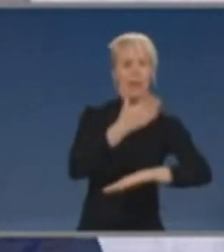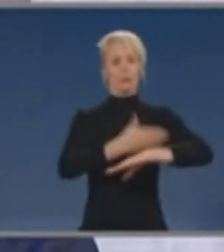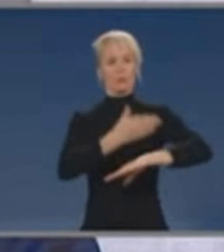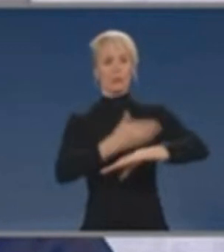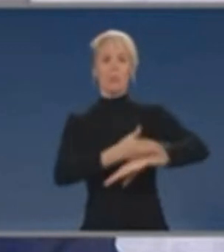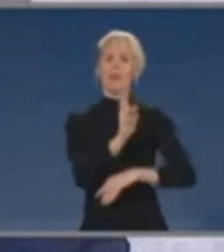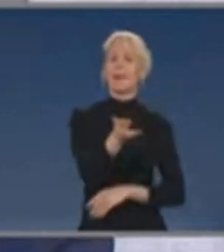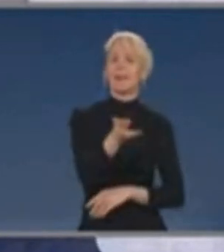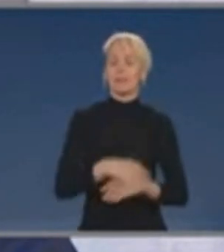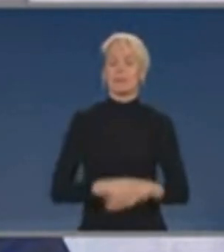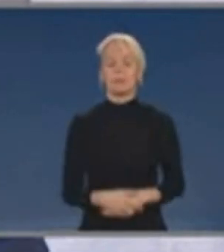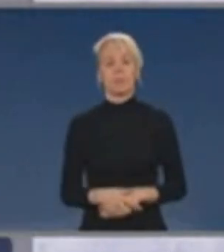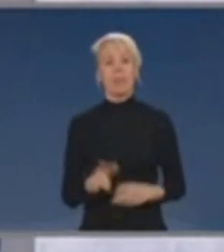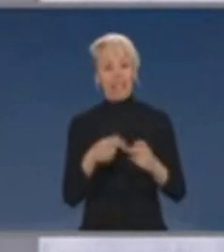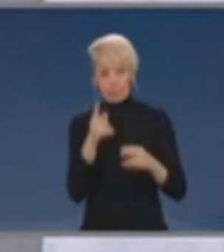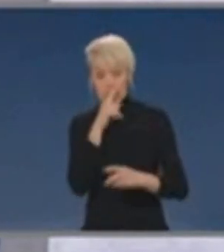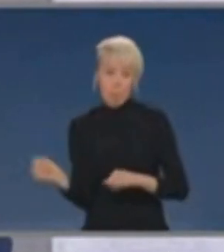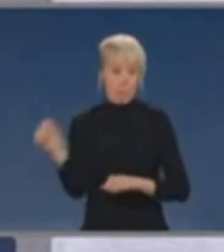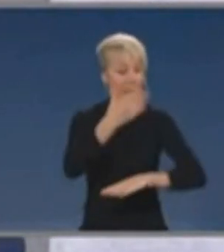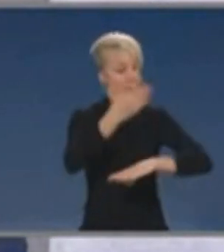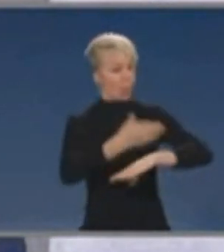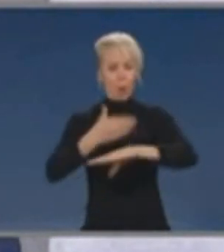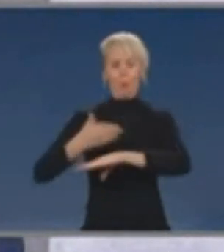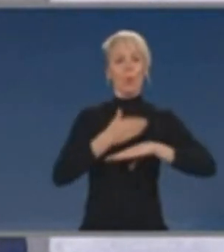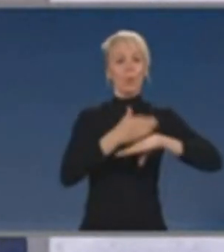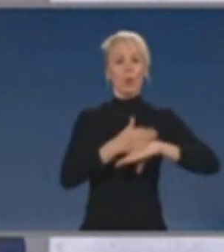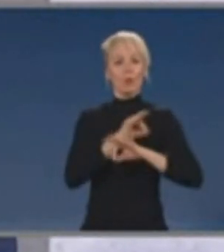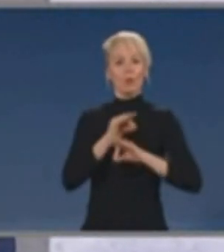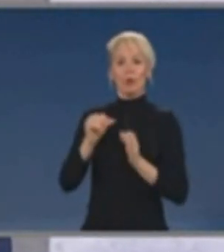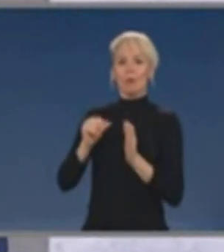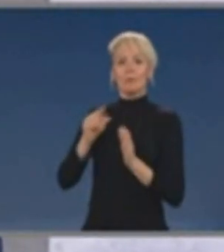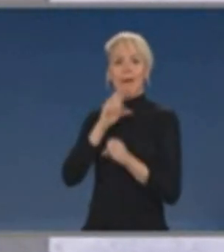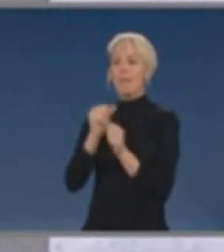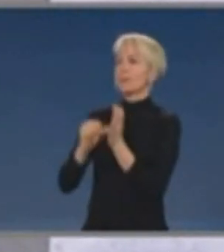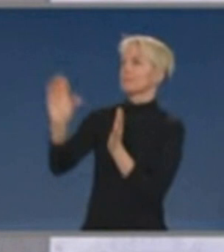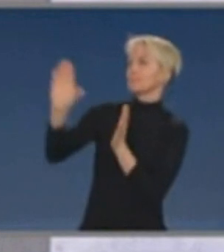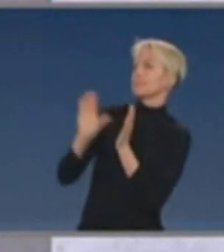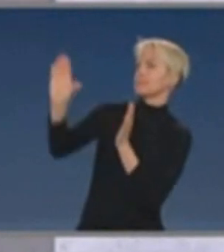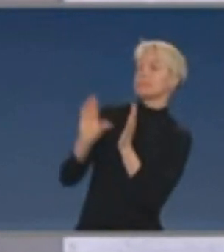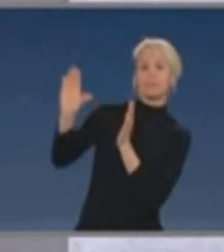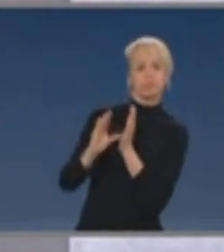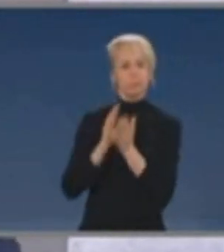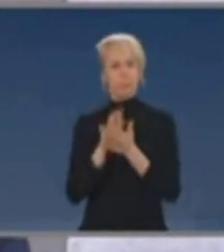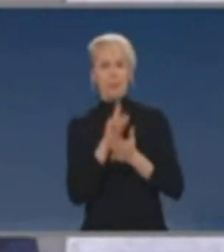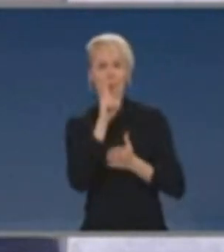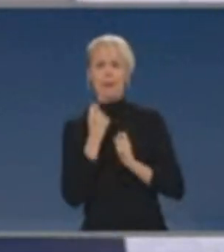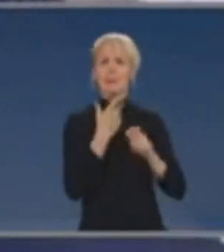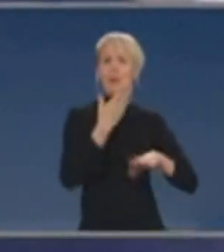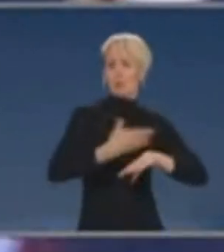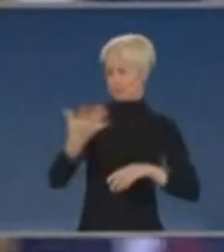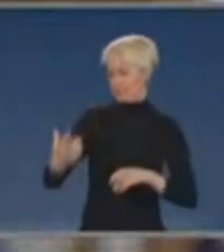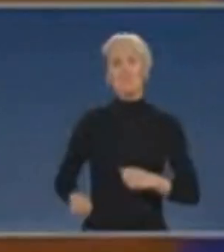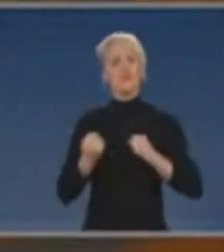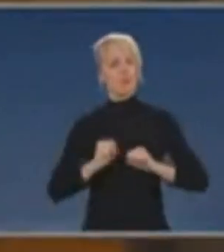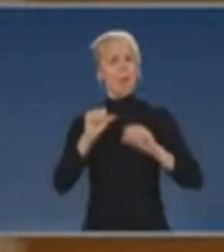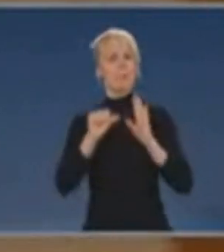you're not receiving assistance. You're actually paying taxes to provide the resources and guarantee the essentials that Australians